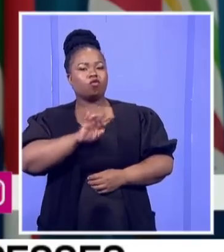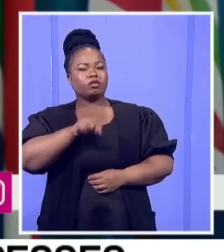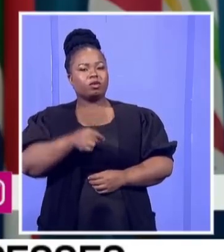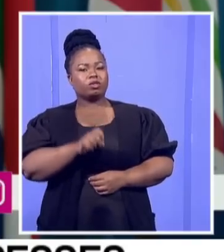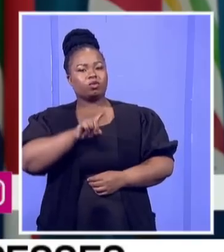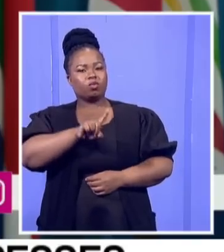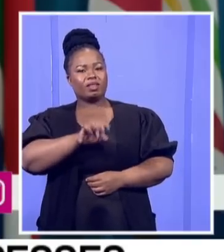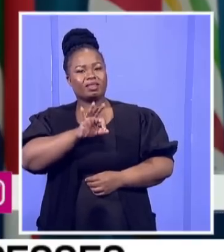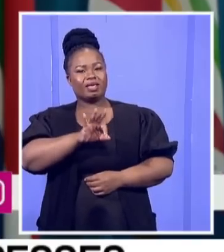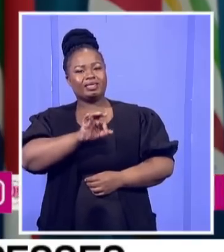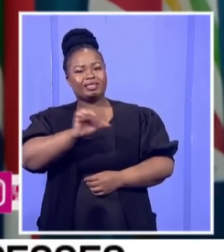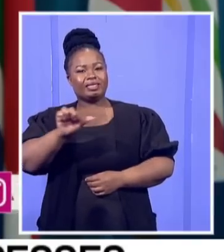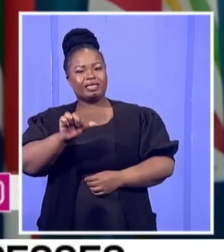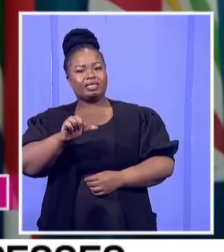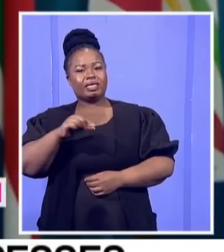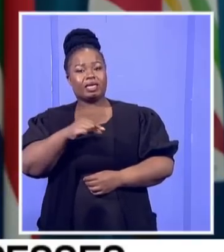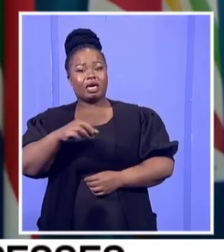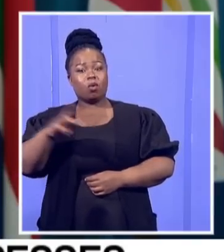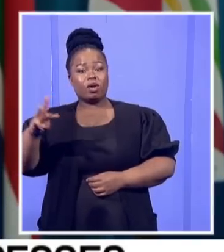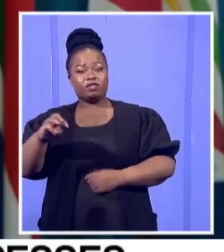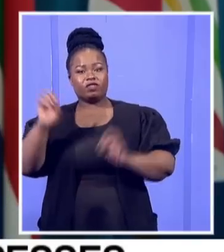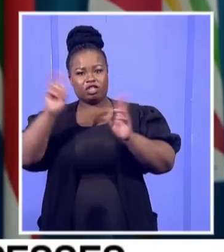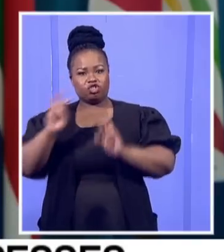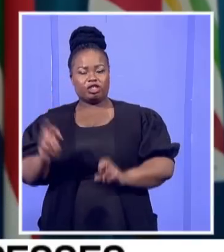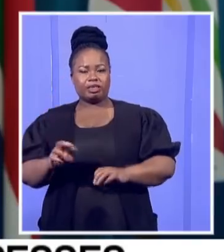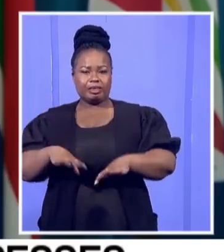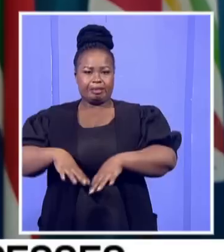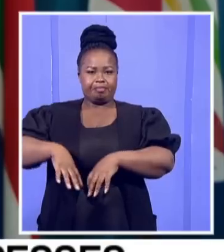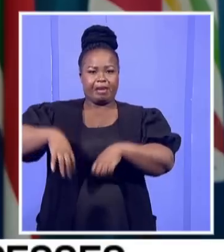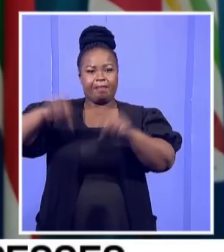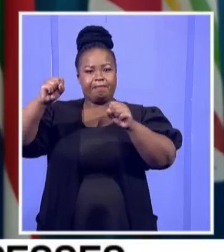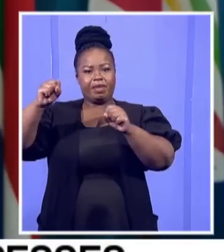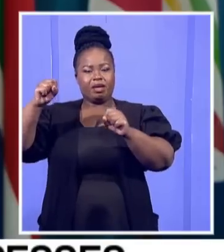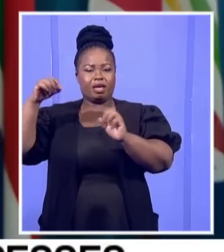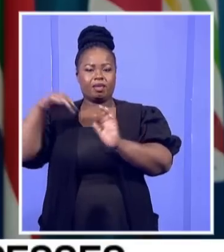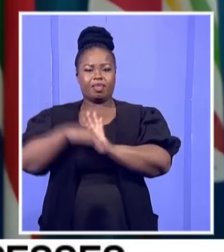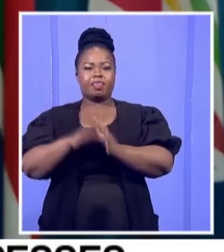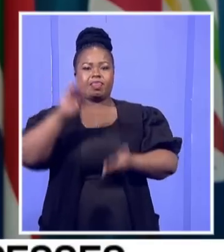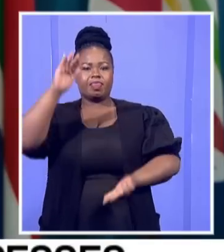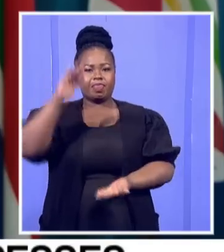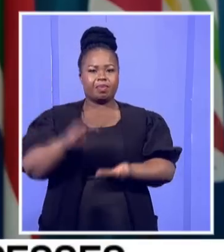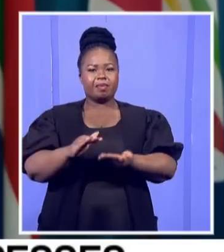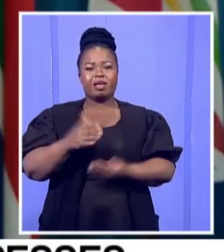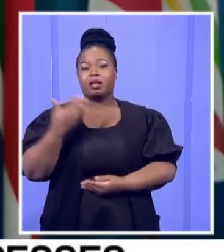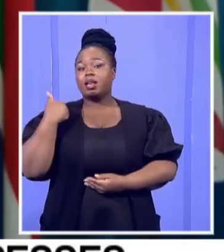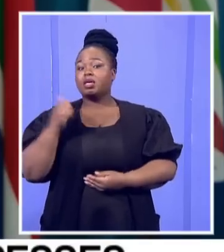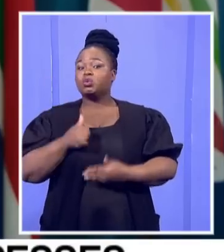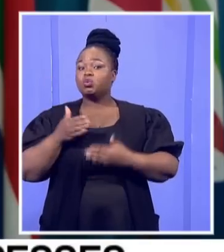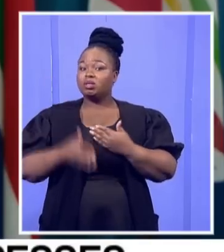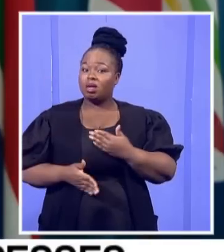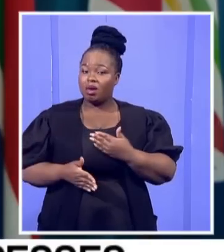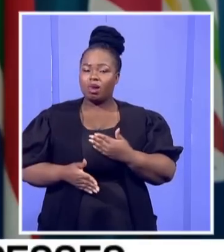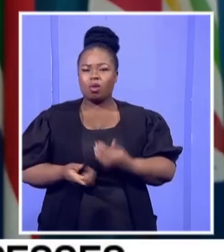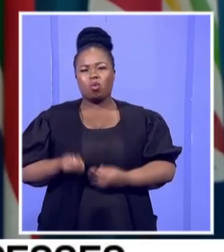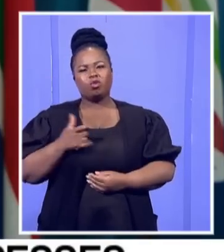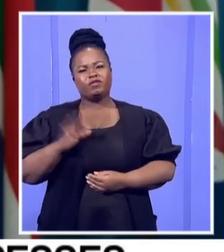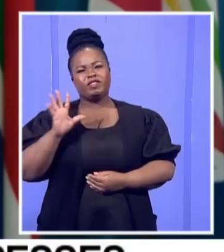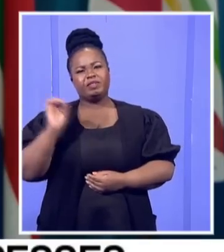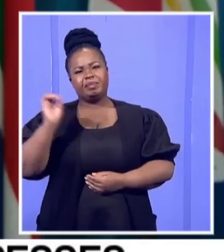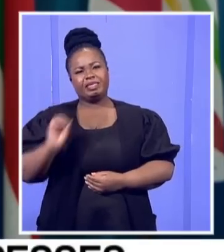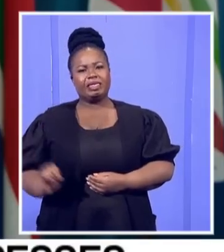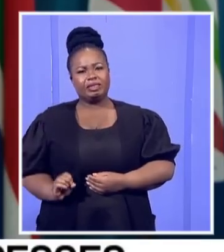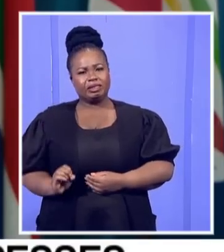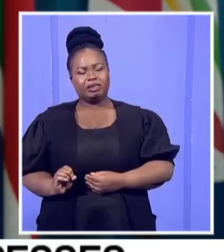4,136 gigawatts of electricity. And this past weekend, we were down to half our